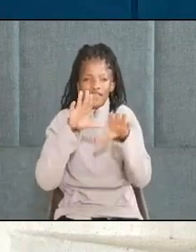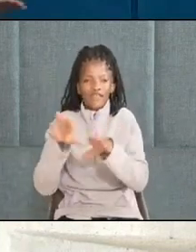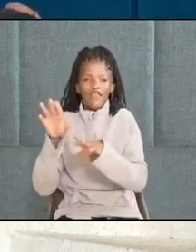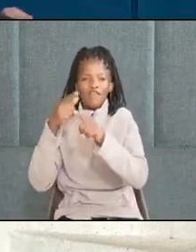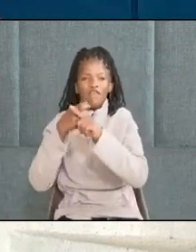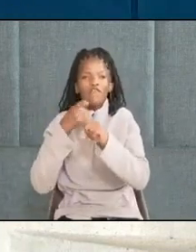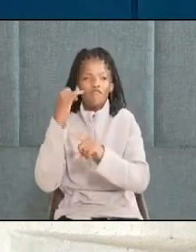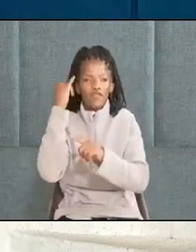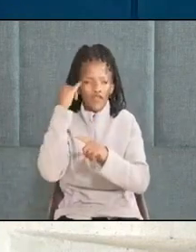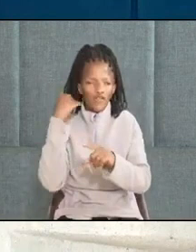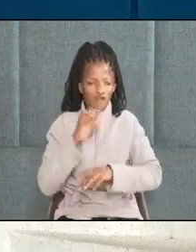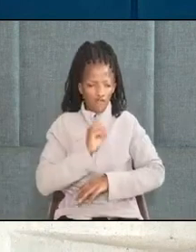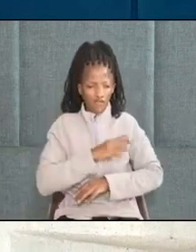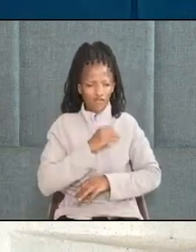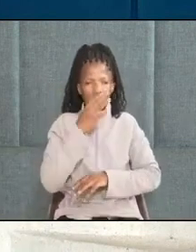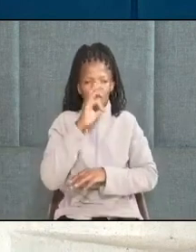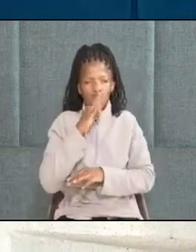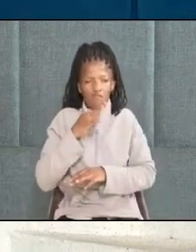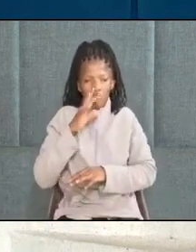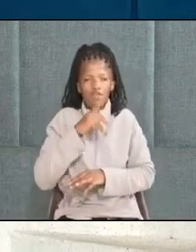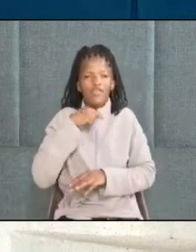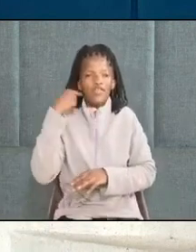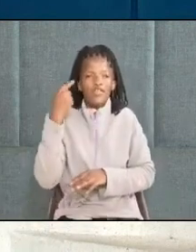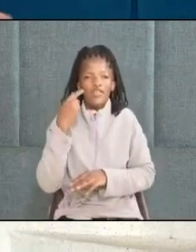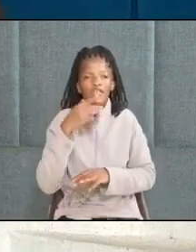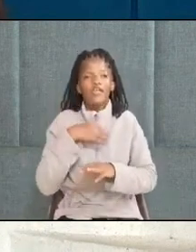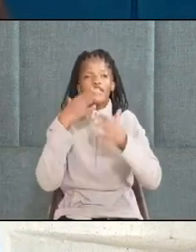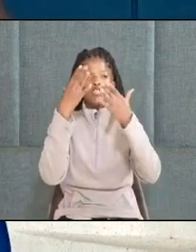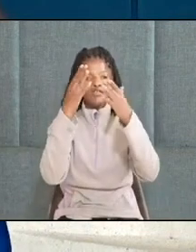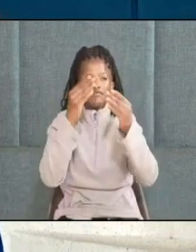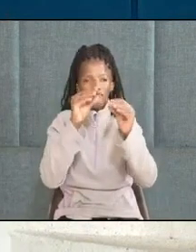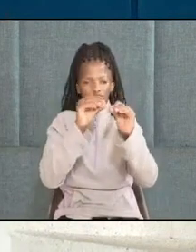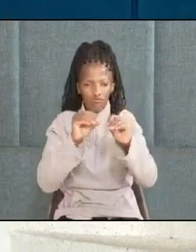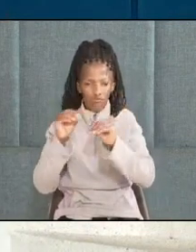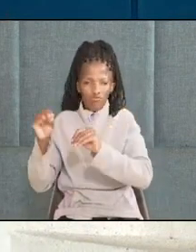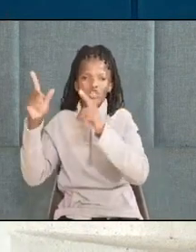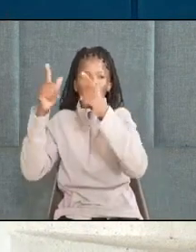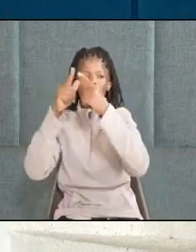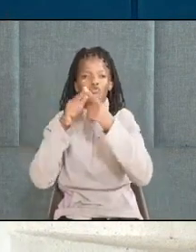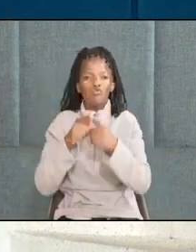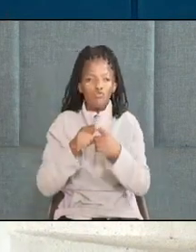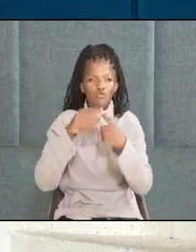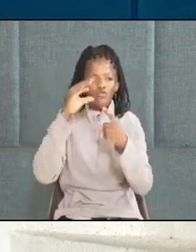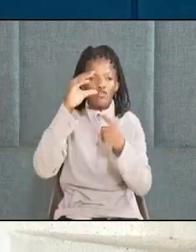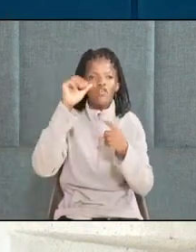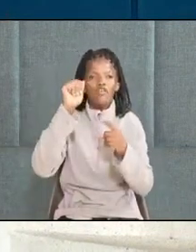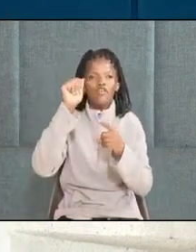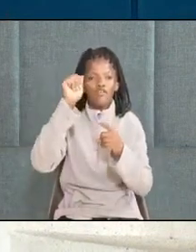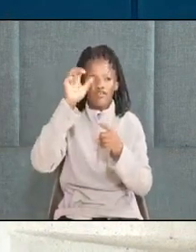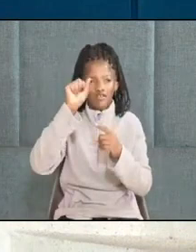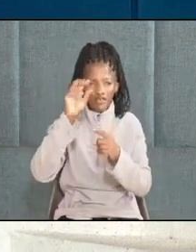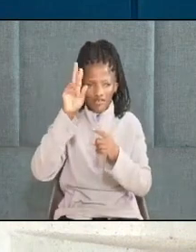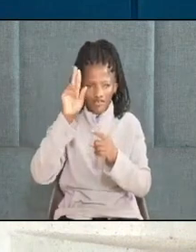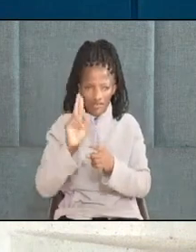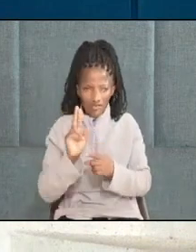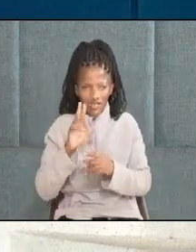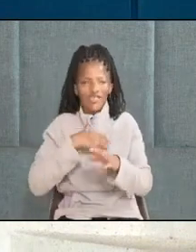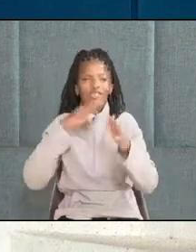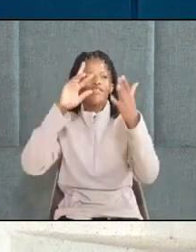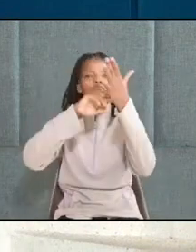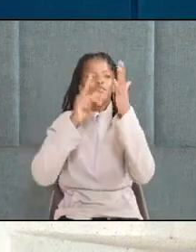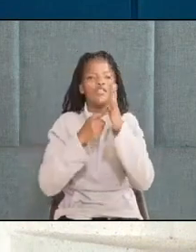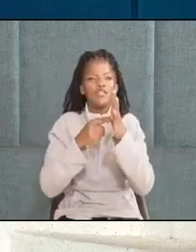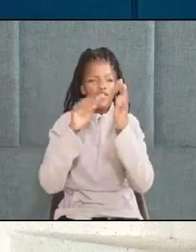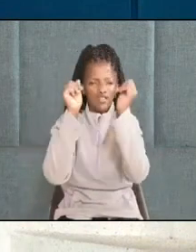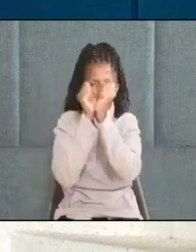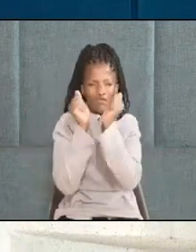Jerusalem for fear of him being killed. They brought him to Caesarea and later Tarsus. So, does that mean